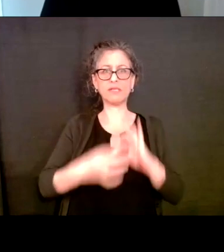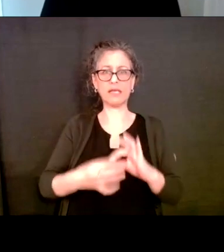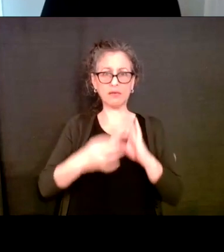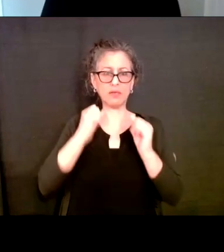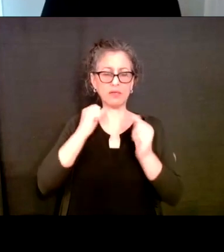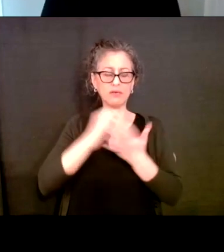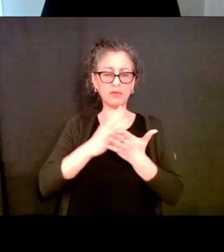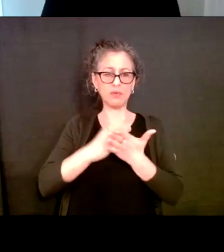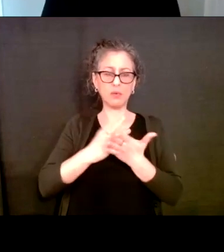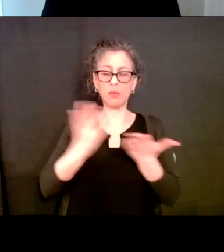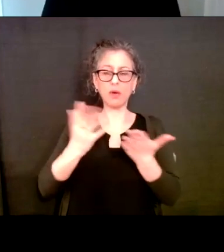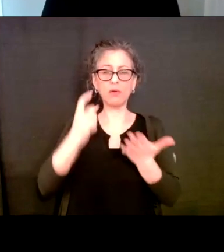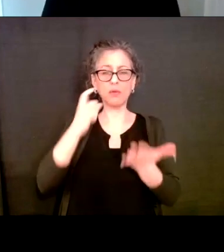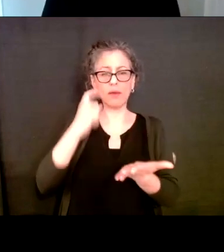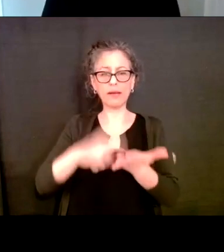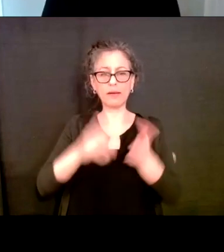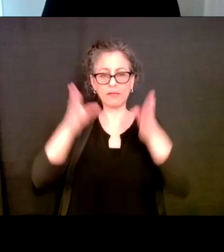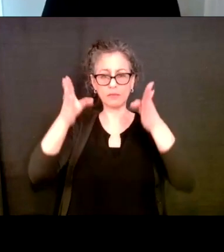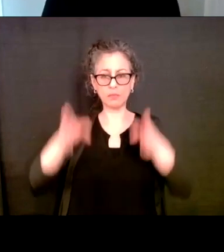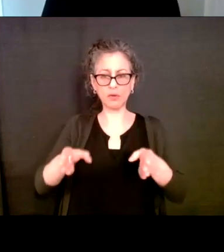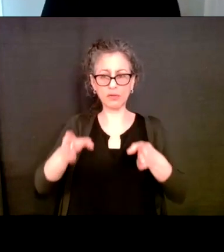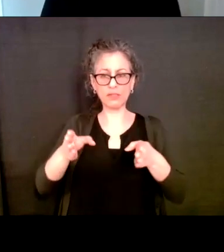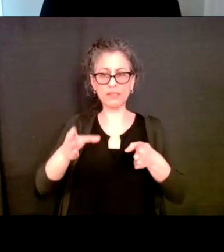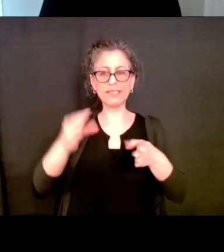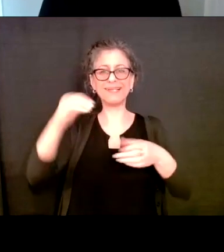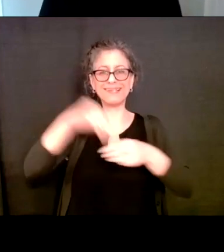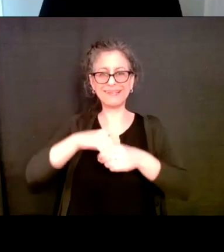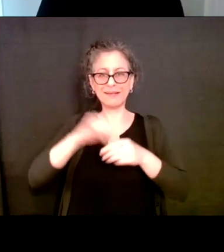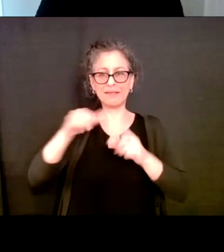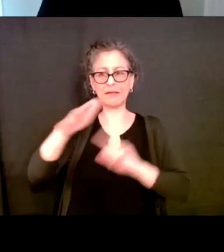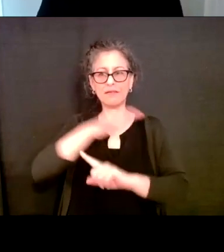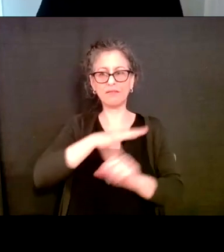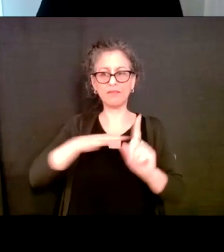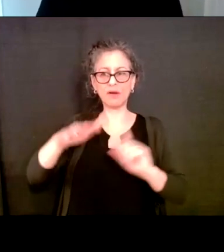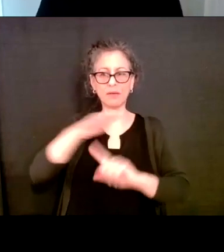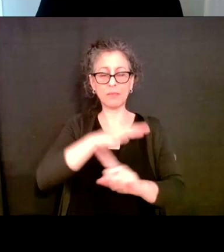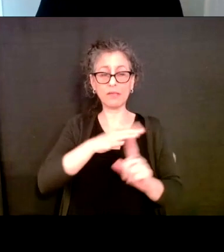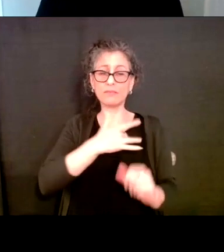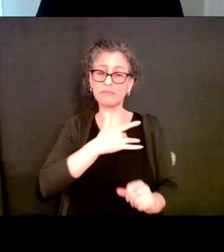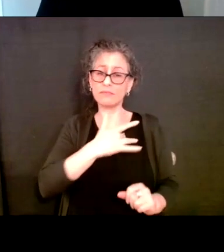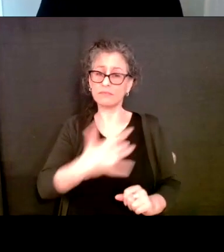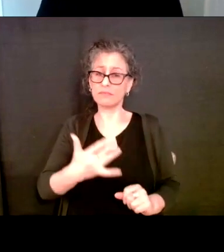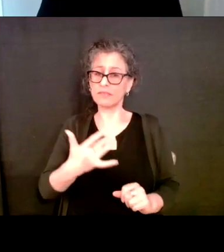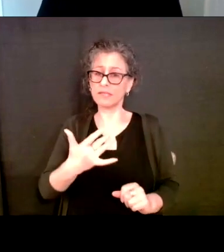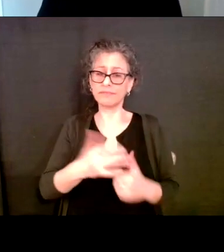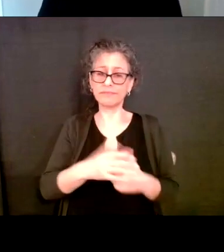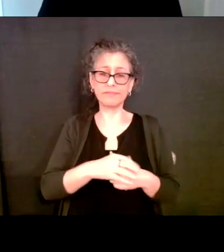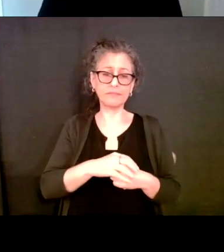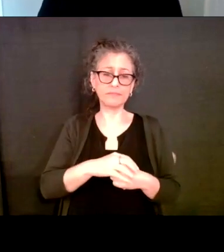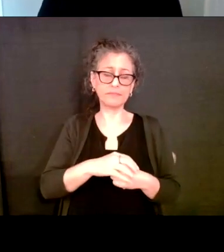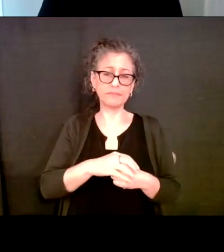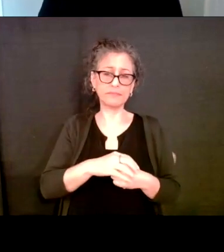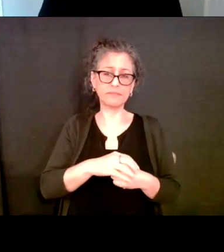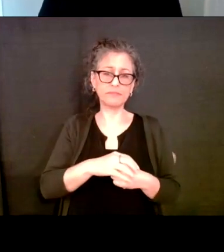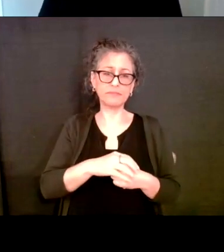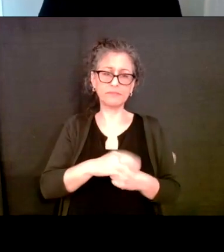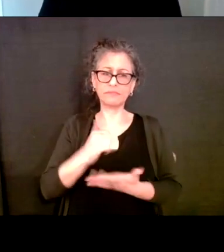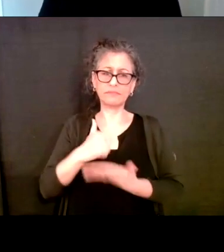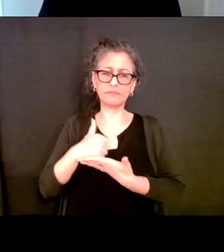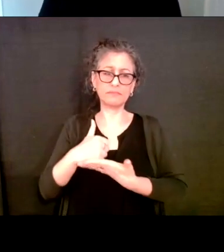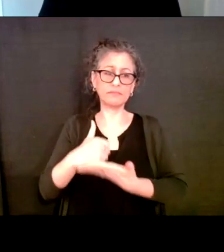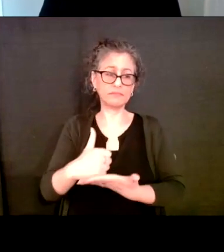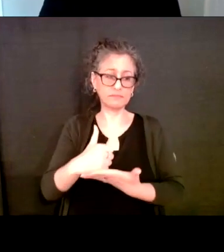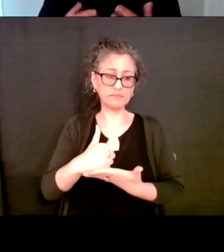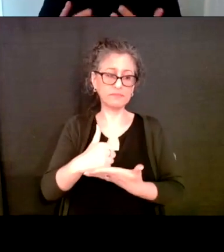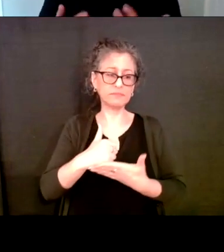that we recognize the person and the environment. And oftentimes, I find it very helpful to